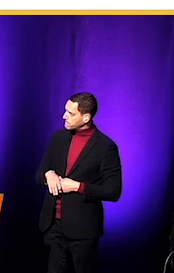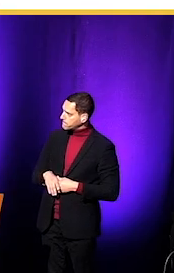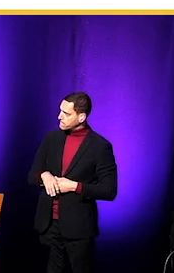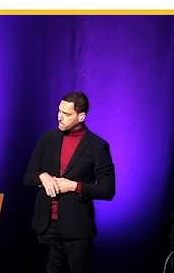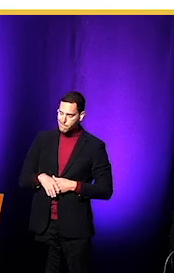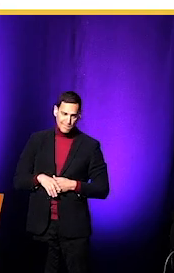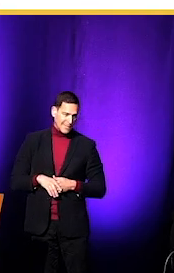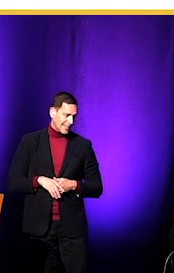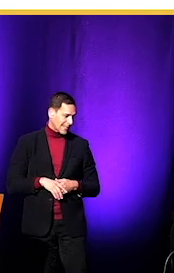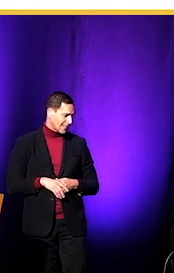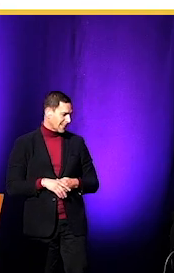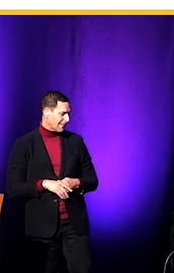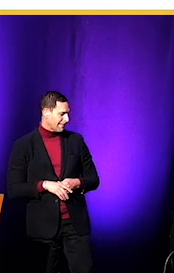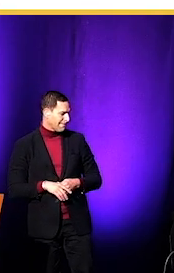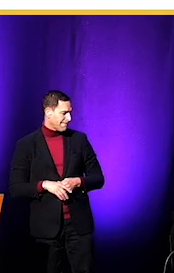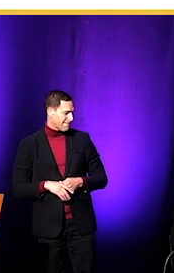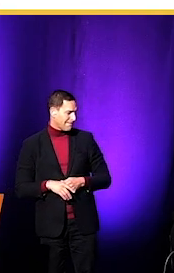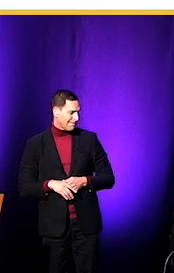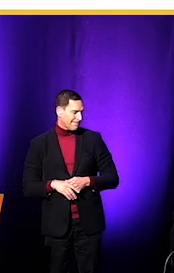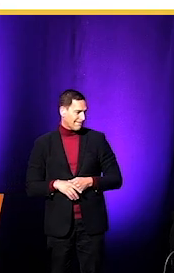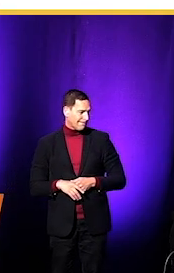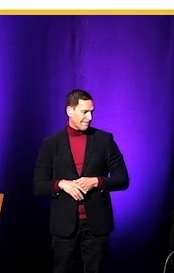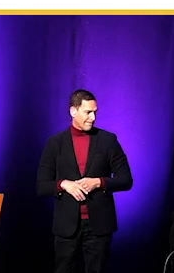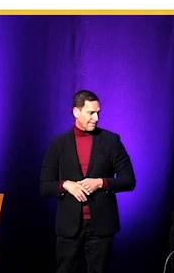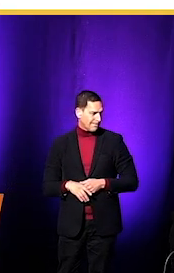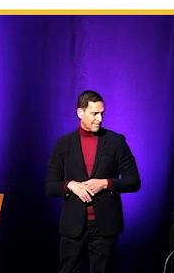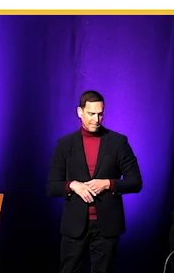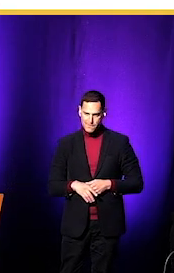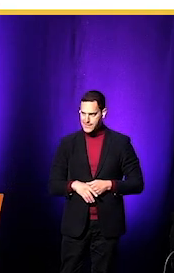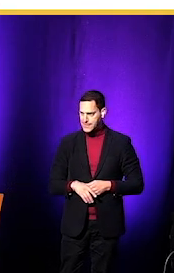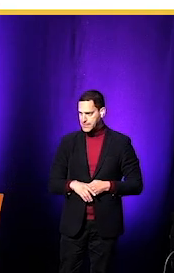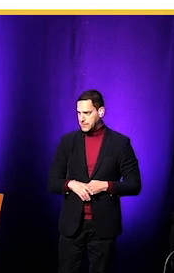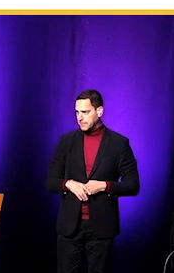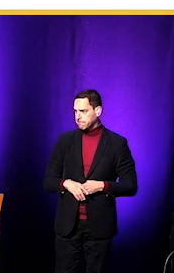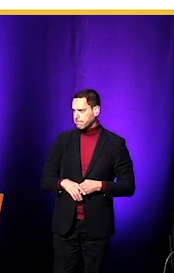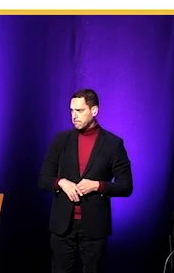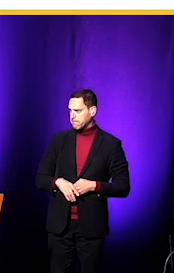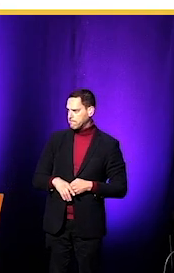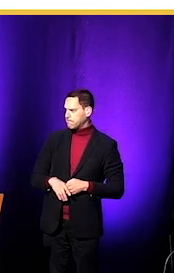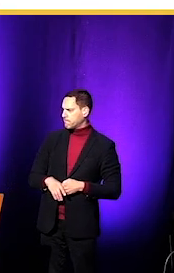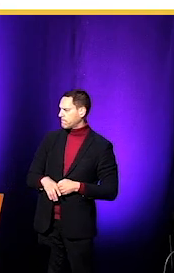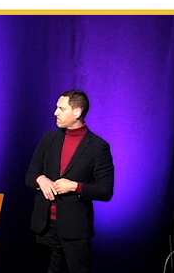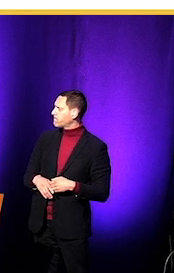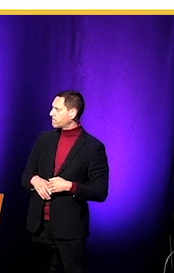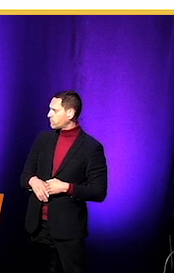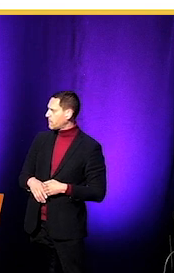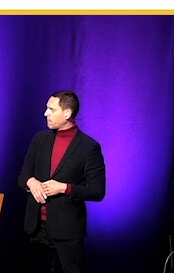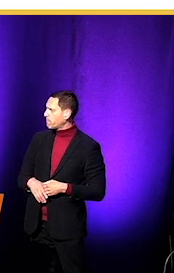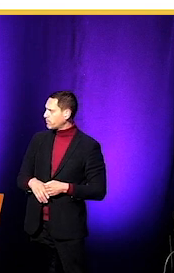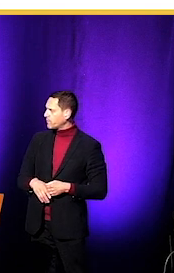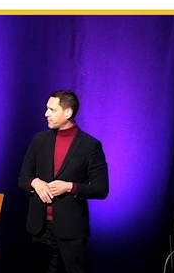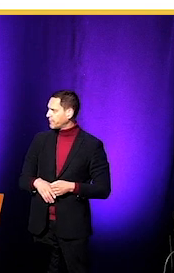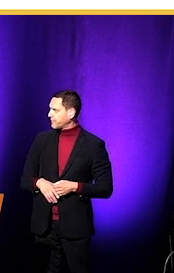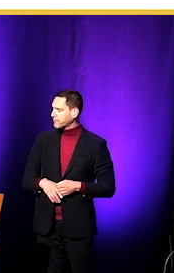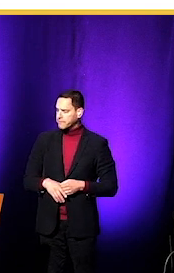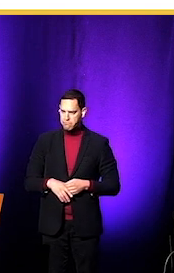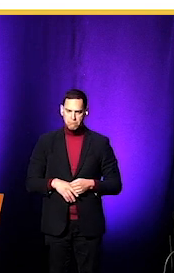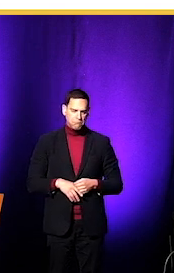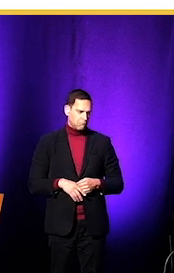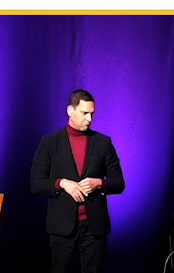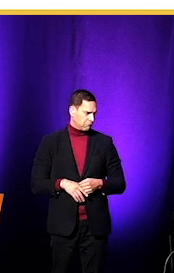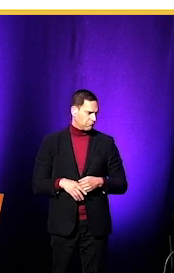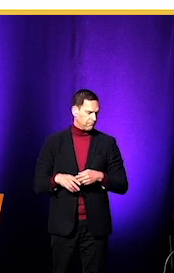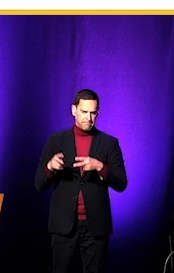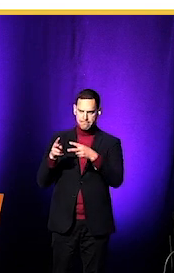communities, regions, and the environment and the economy support these formations? To paraphrase the questions critical geographer